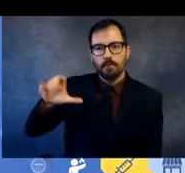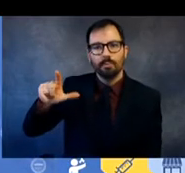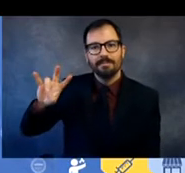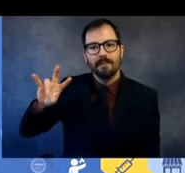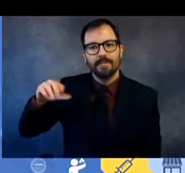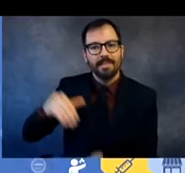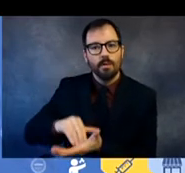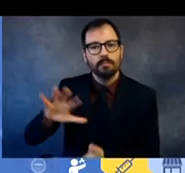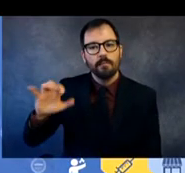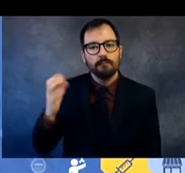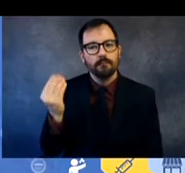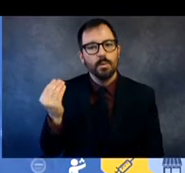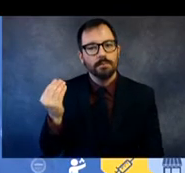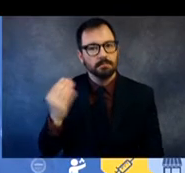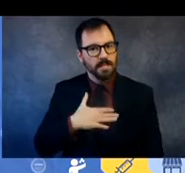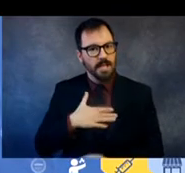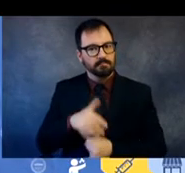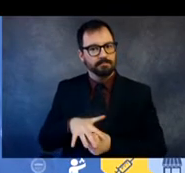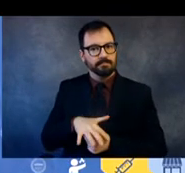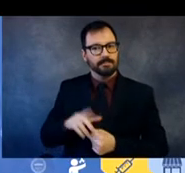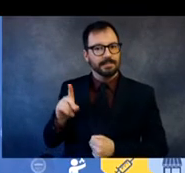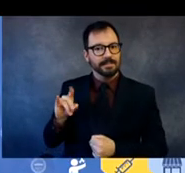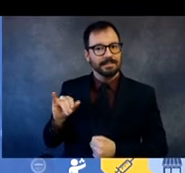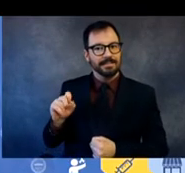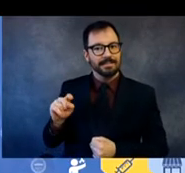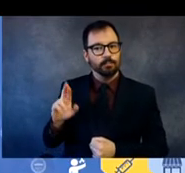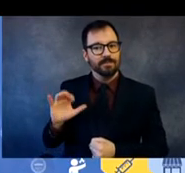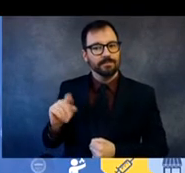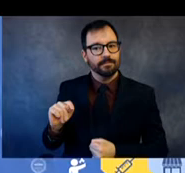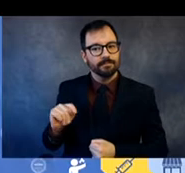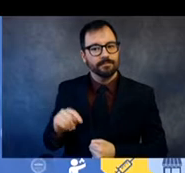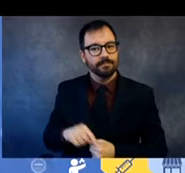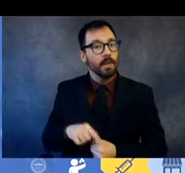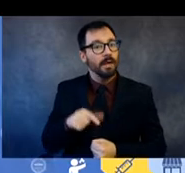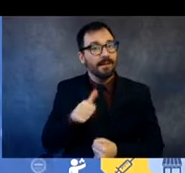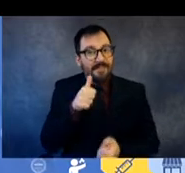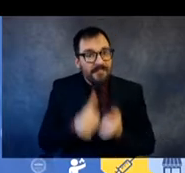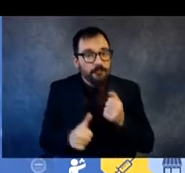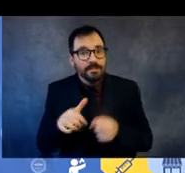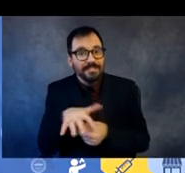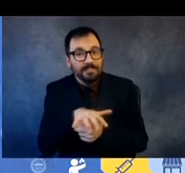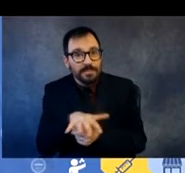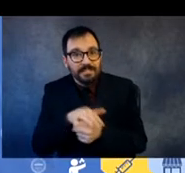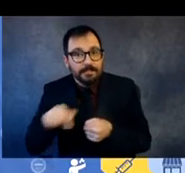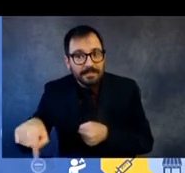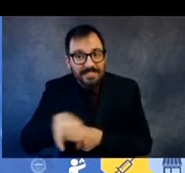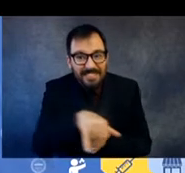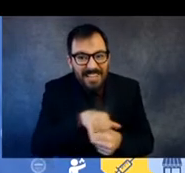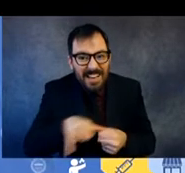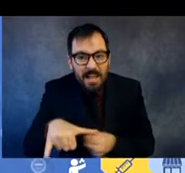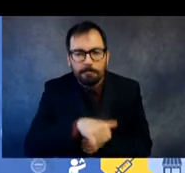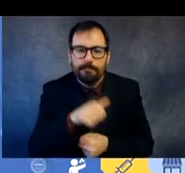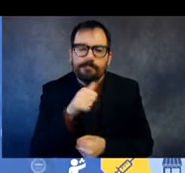727,514 people in my district, so you know, and so that's not exactly the same in every single district, but we've tried to keep